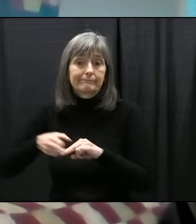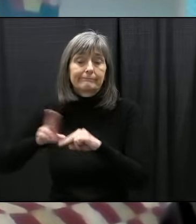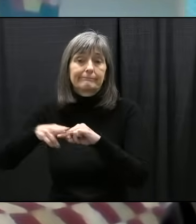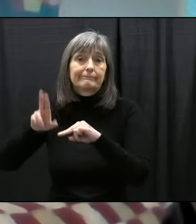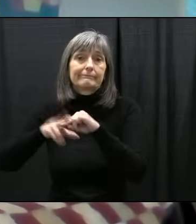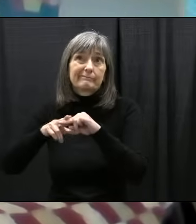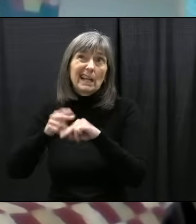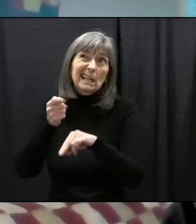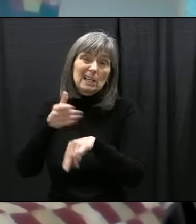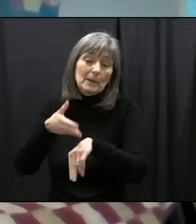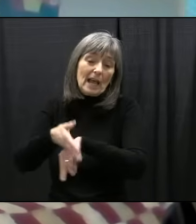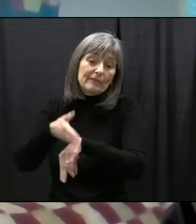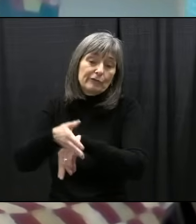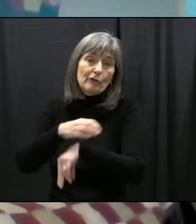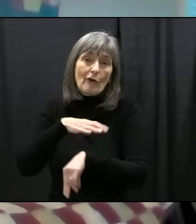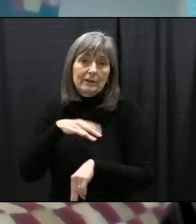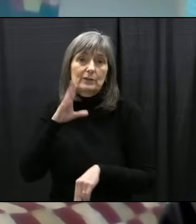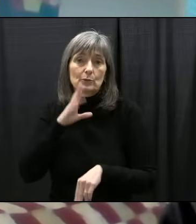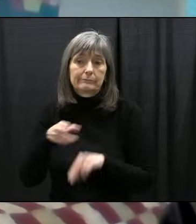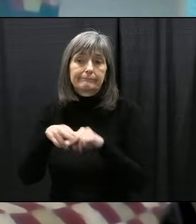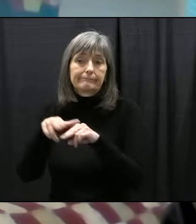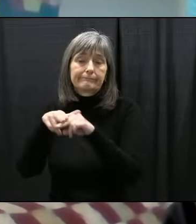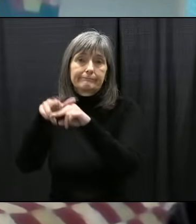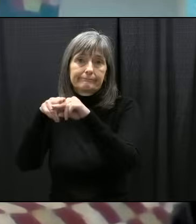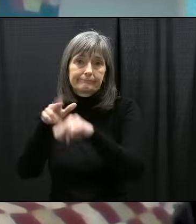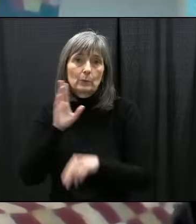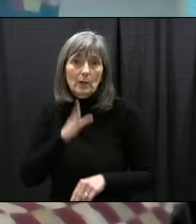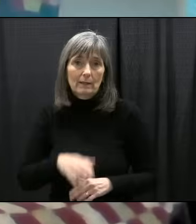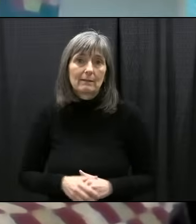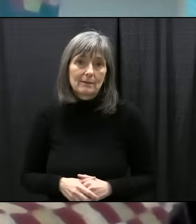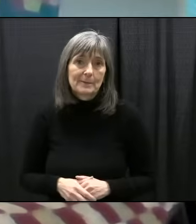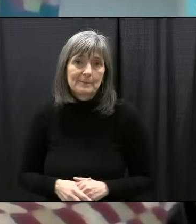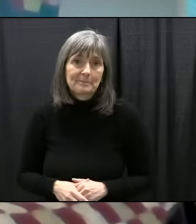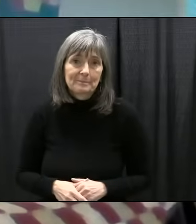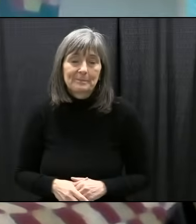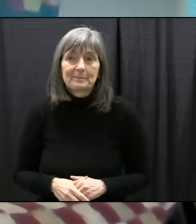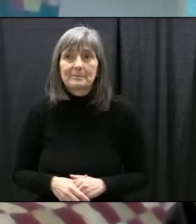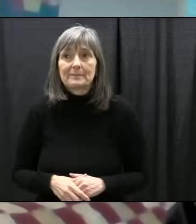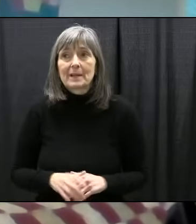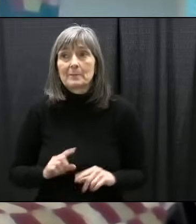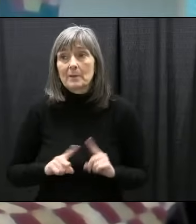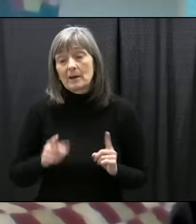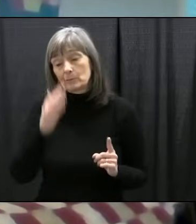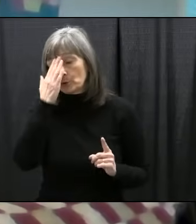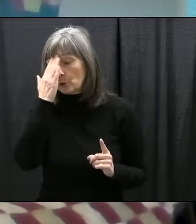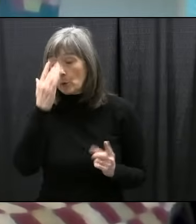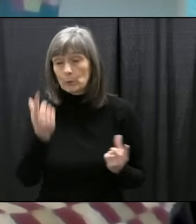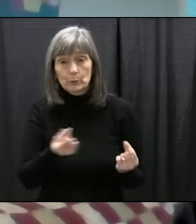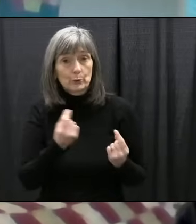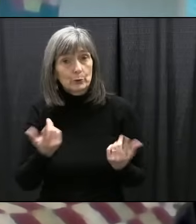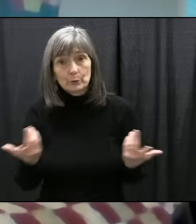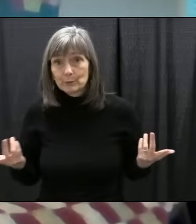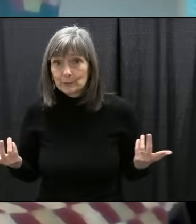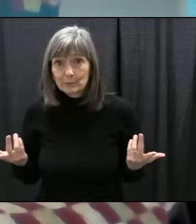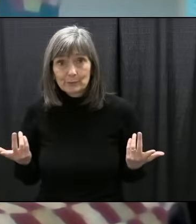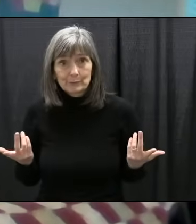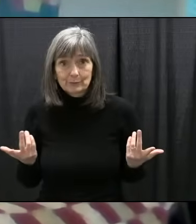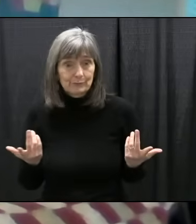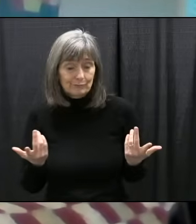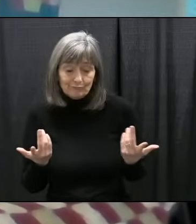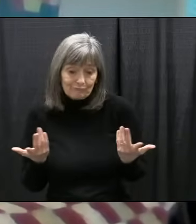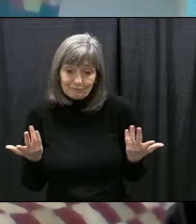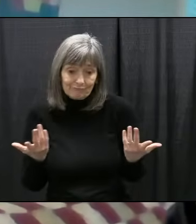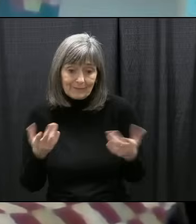little after the holidays for sure. But we know what we have to do to keep this under